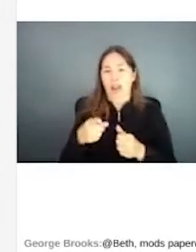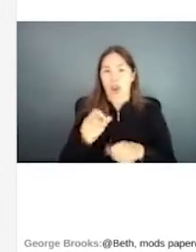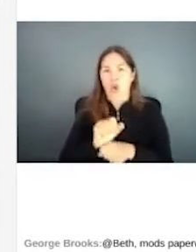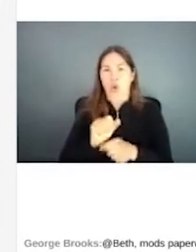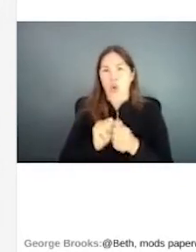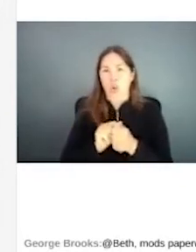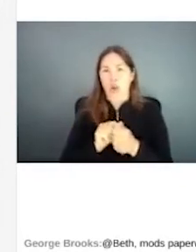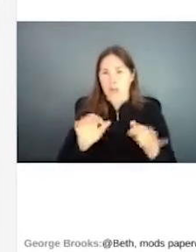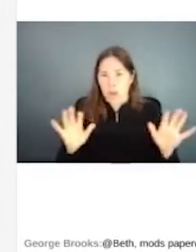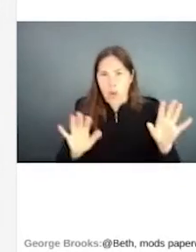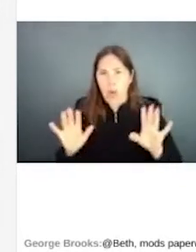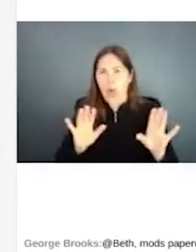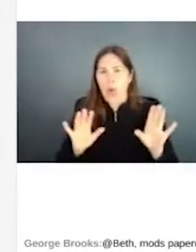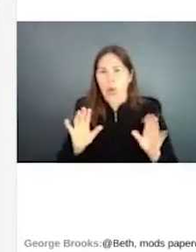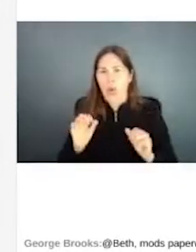line. Oh, I'm on my